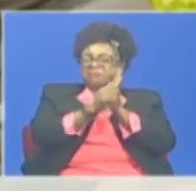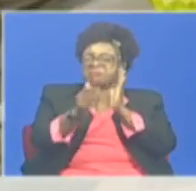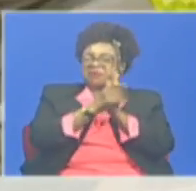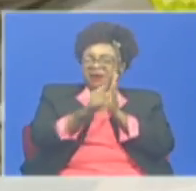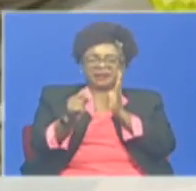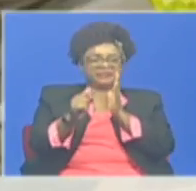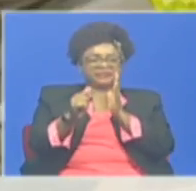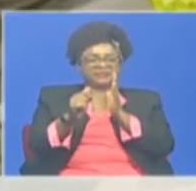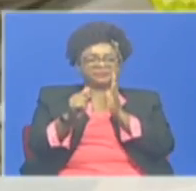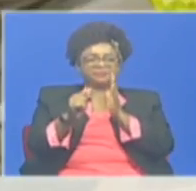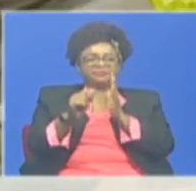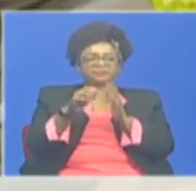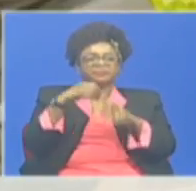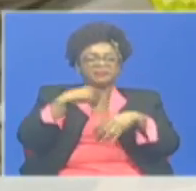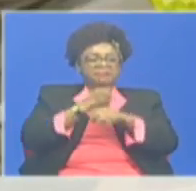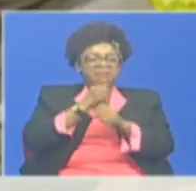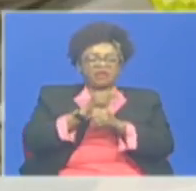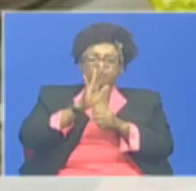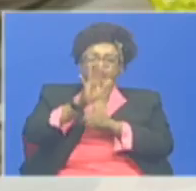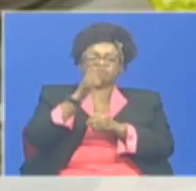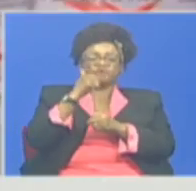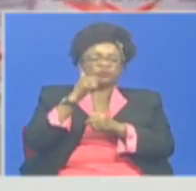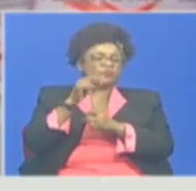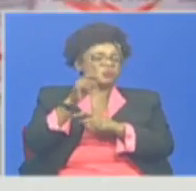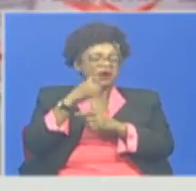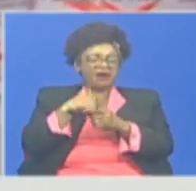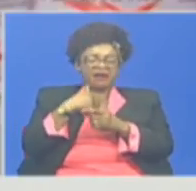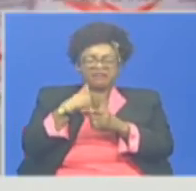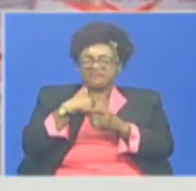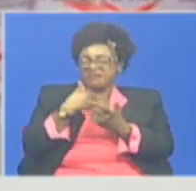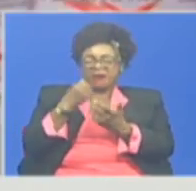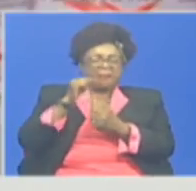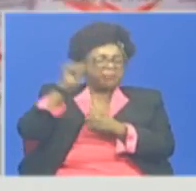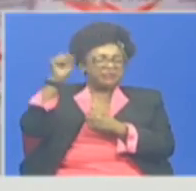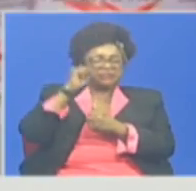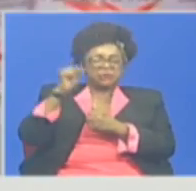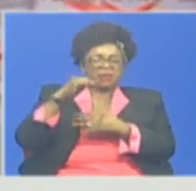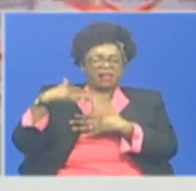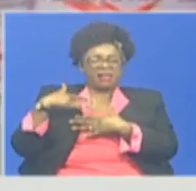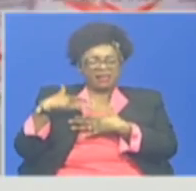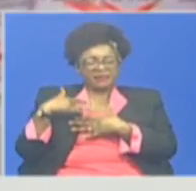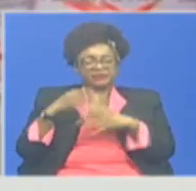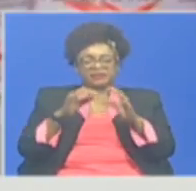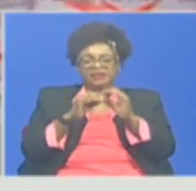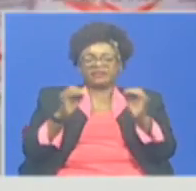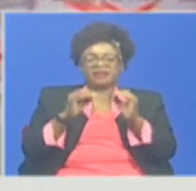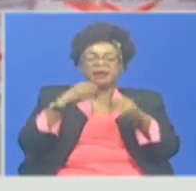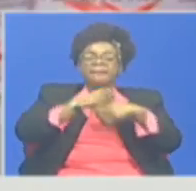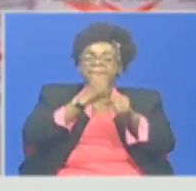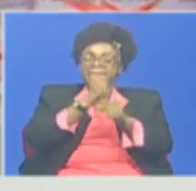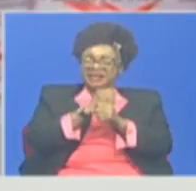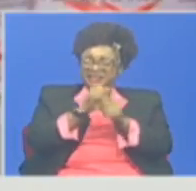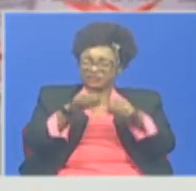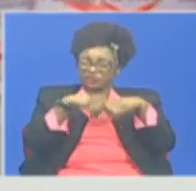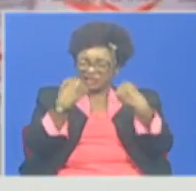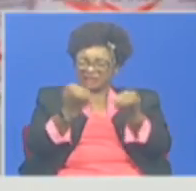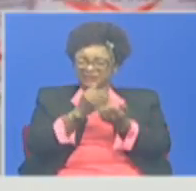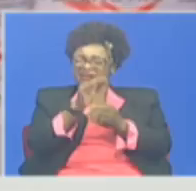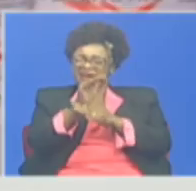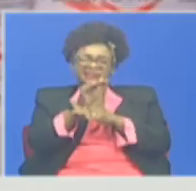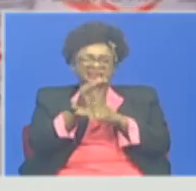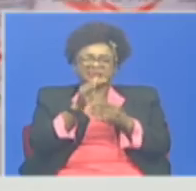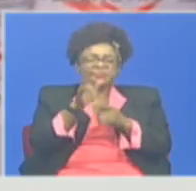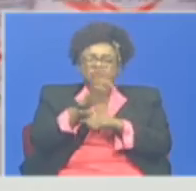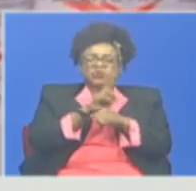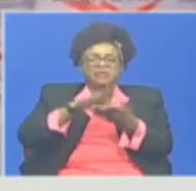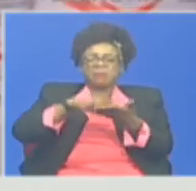to sweep even those who don't wear the political hats, leading sections of the society to question the logic behind spending more